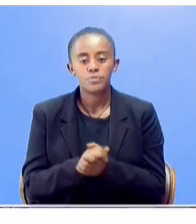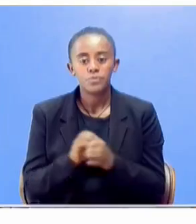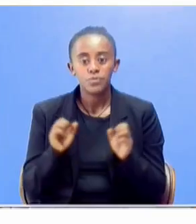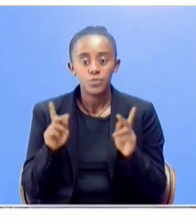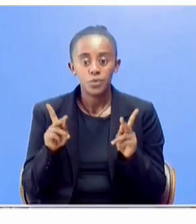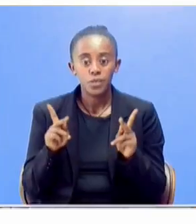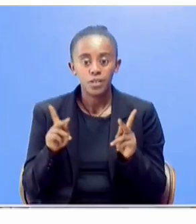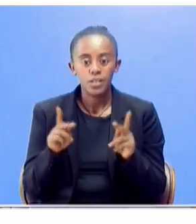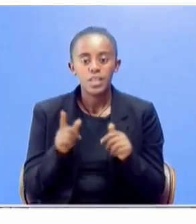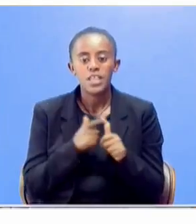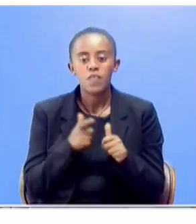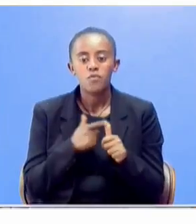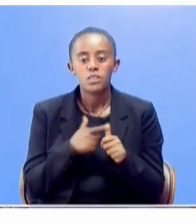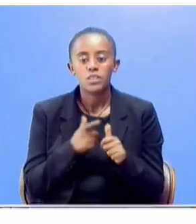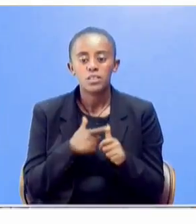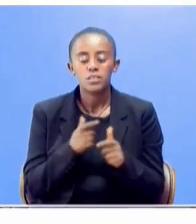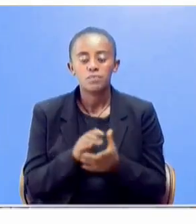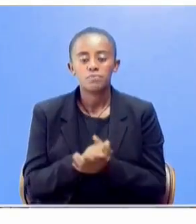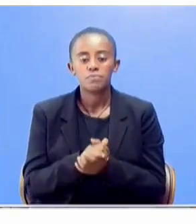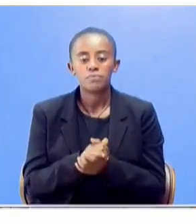Okay? The first one,